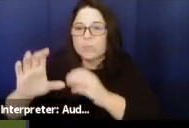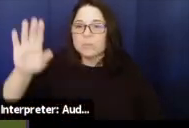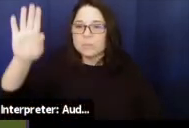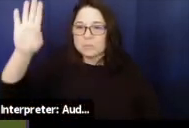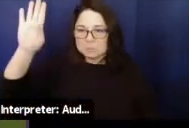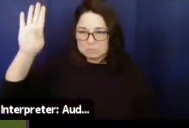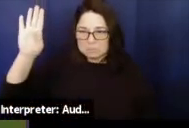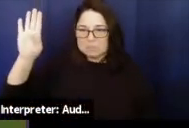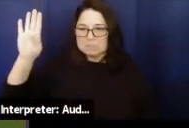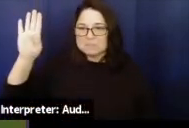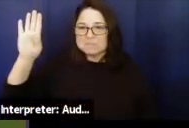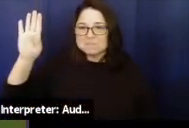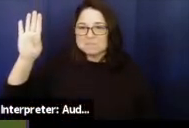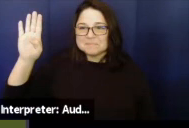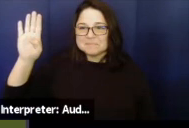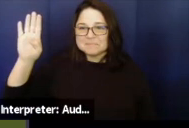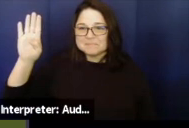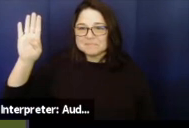background,